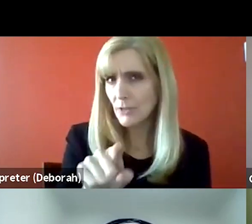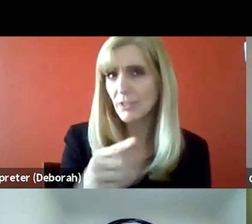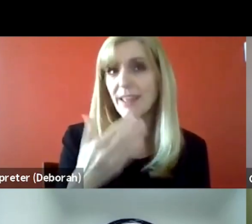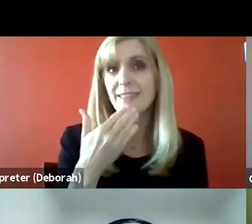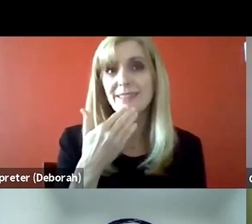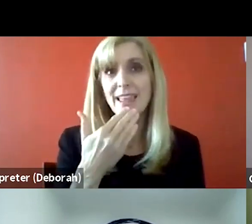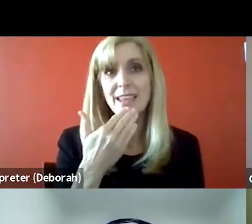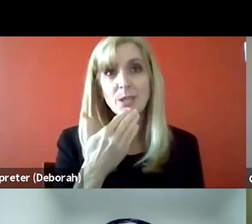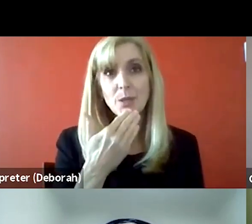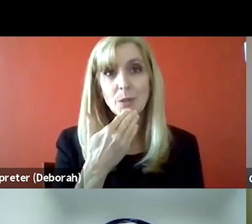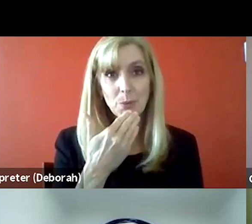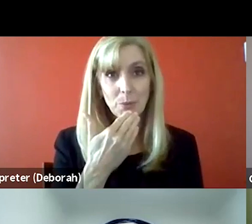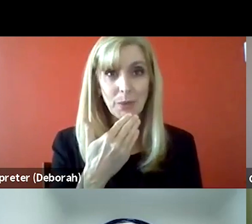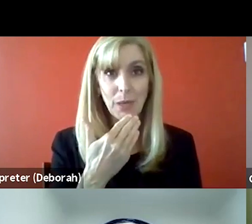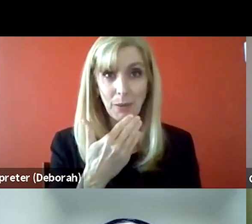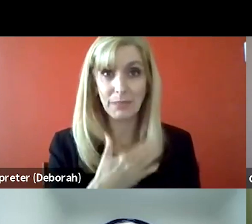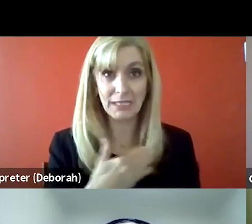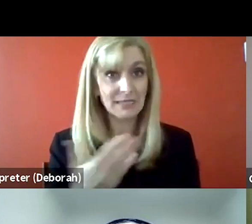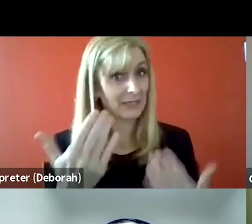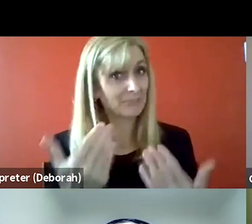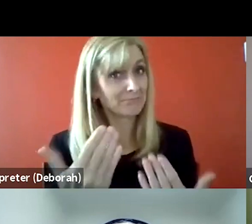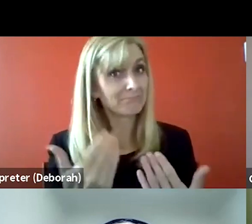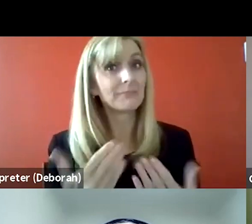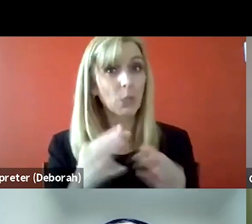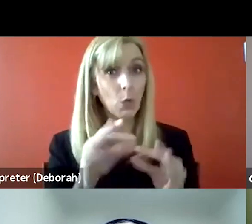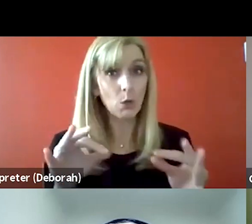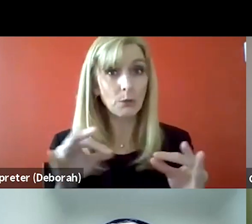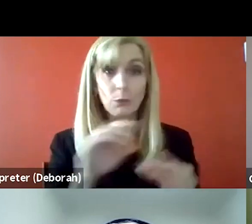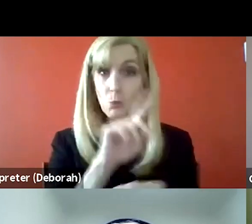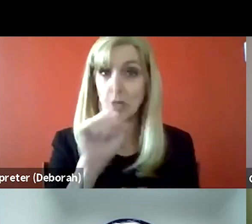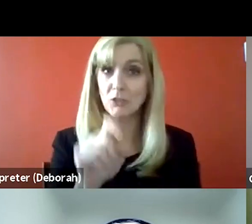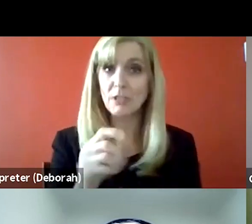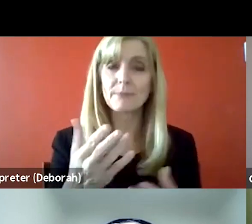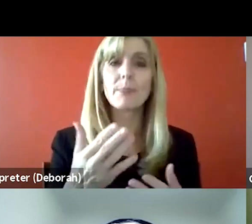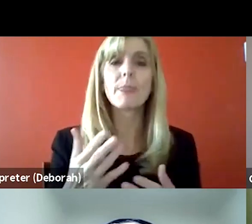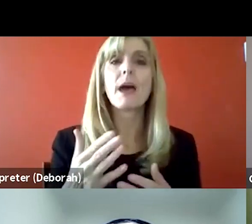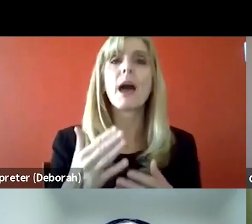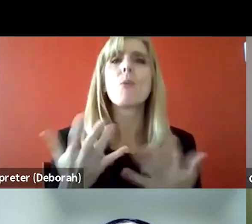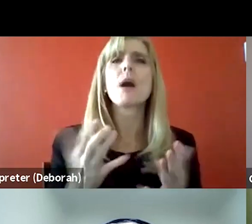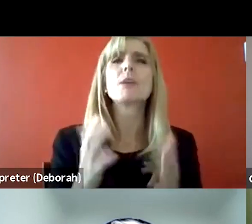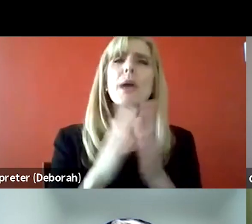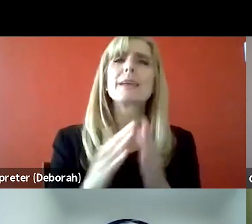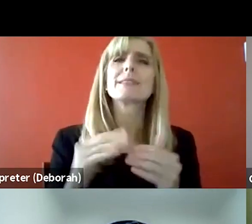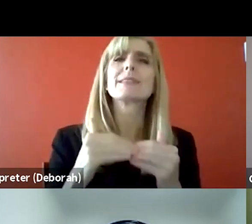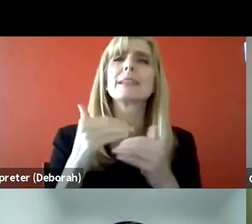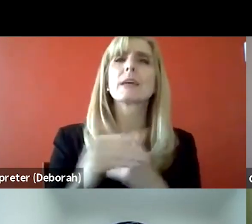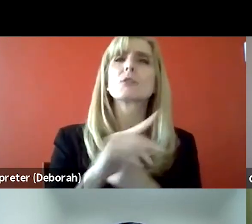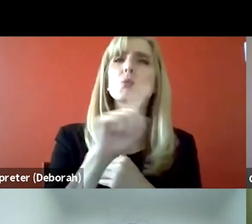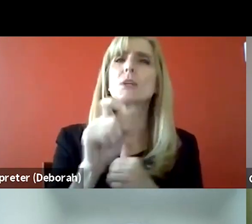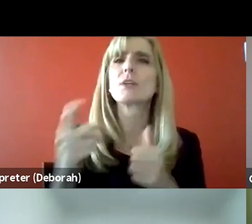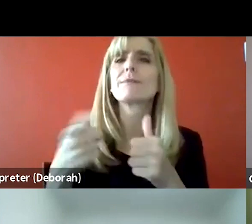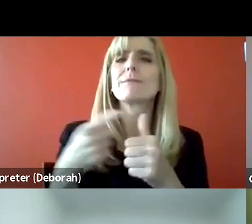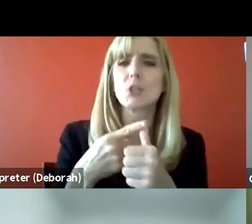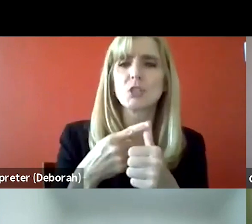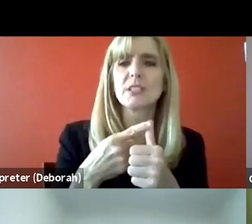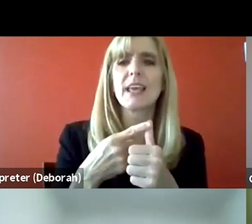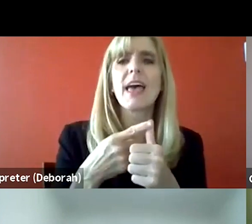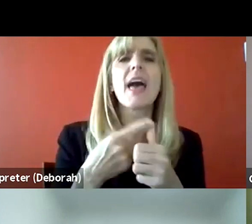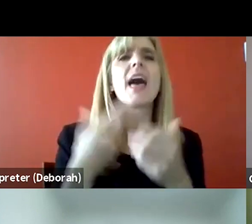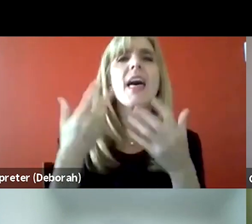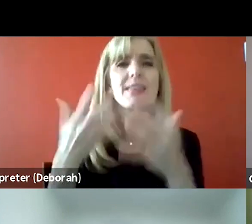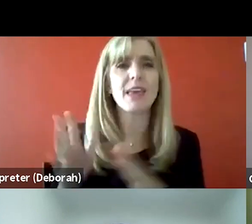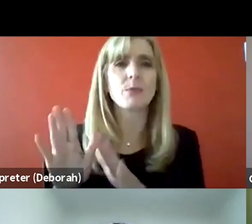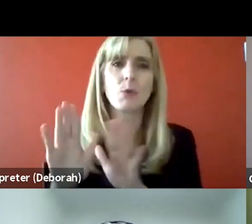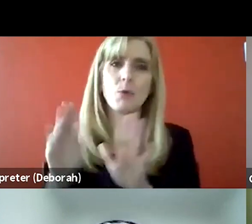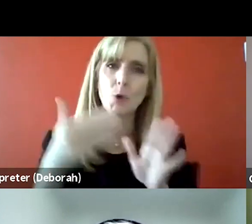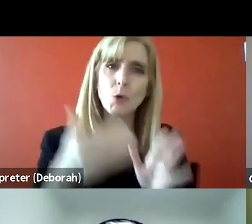and please keep them coming. I would like to ask the next question first, and then we'll sort of transition into some of these specifics around the differences